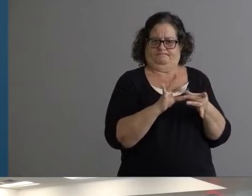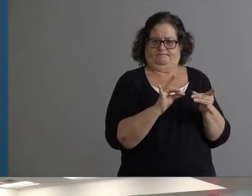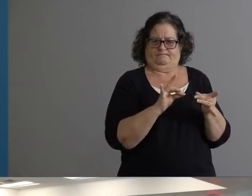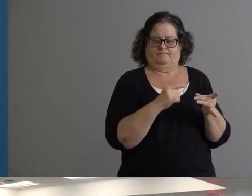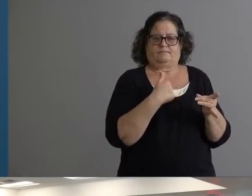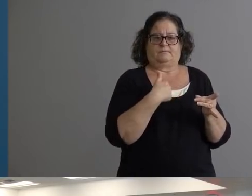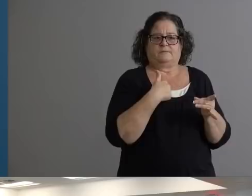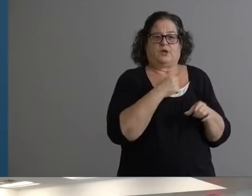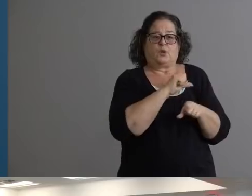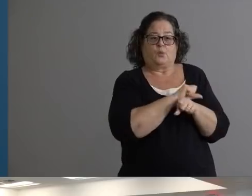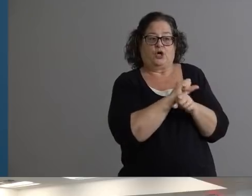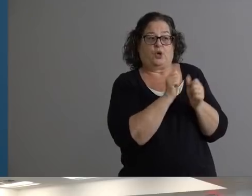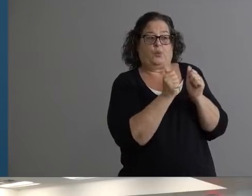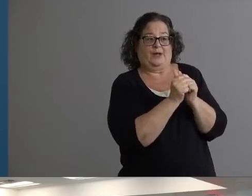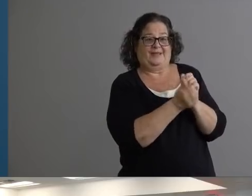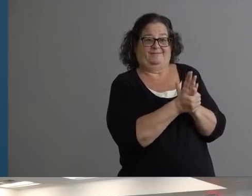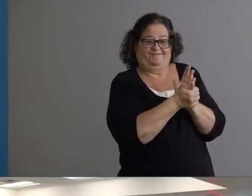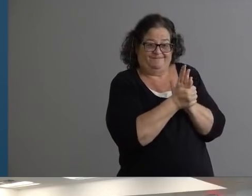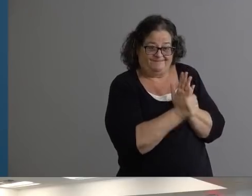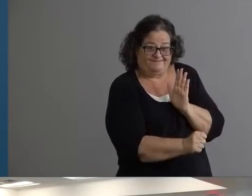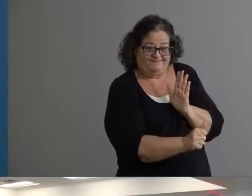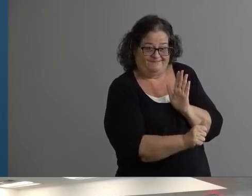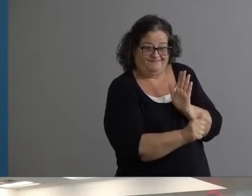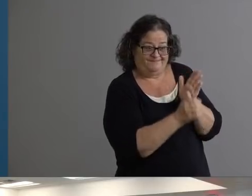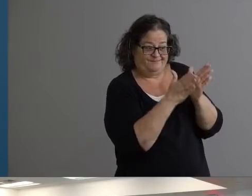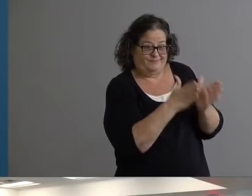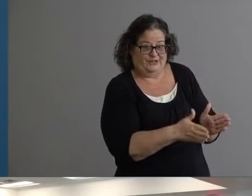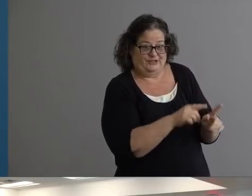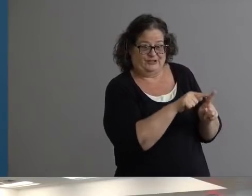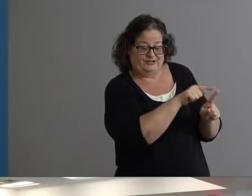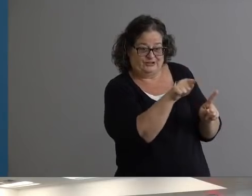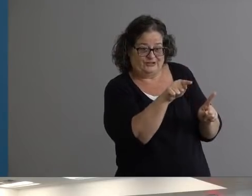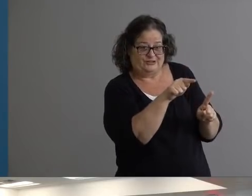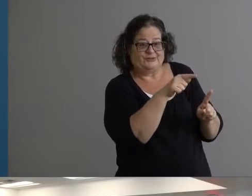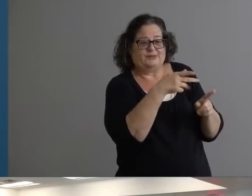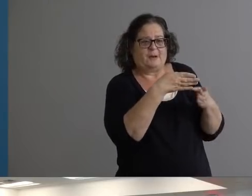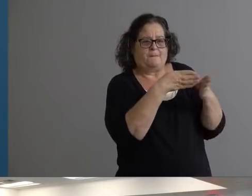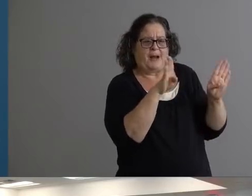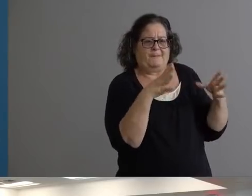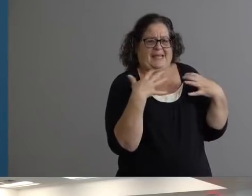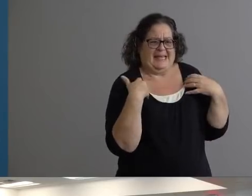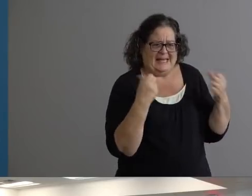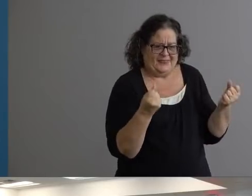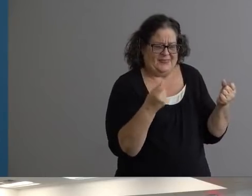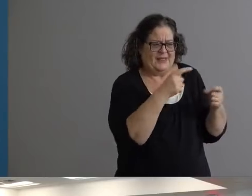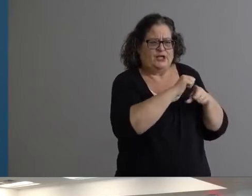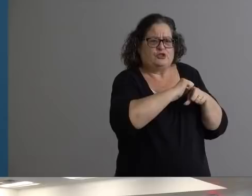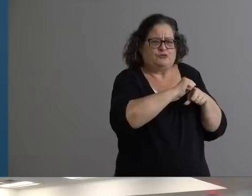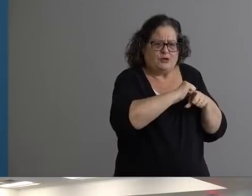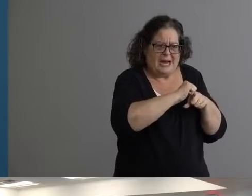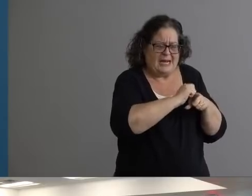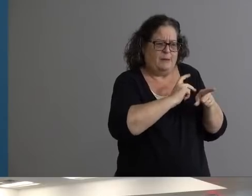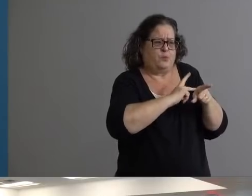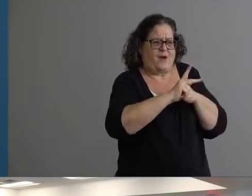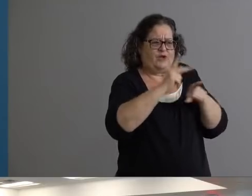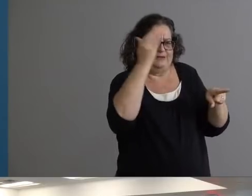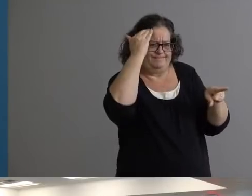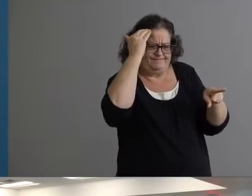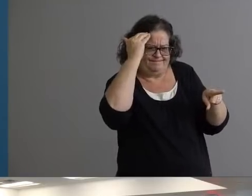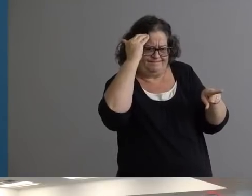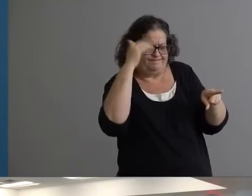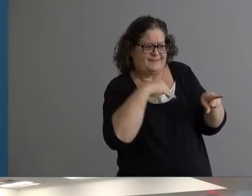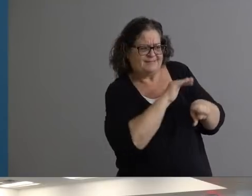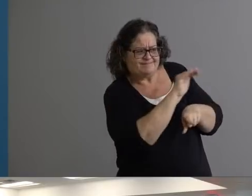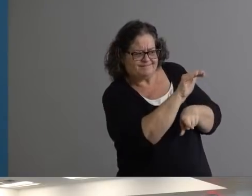trained professionals, and we'll continue to do that. And I just want to clarify, because I didn't say what you